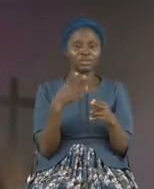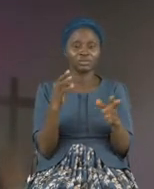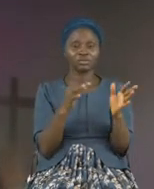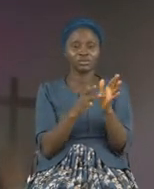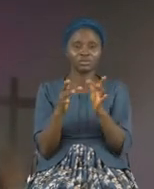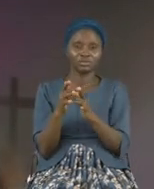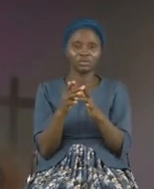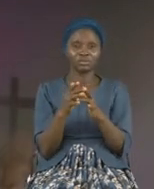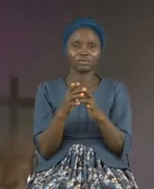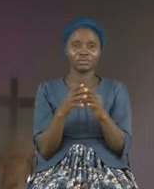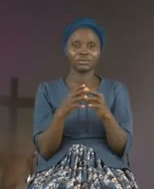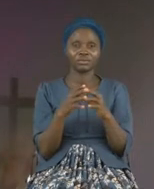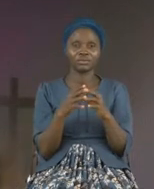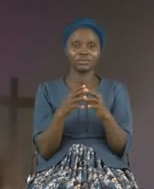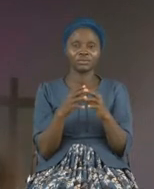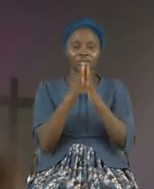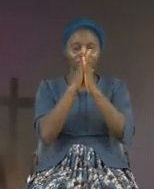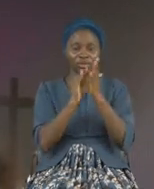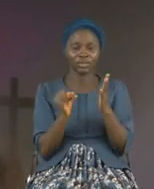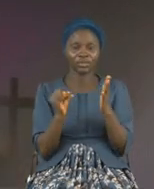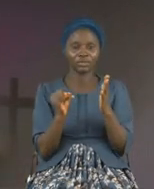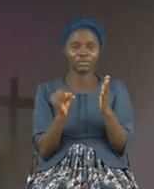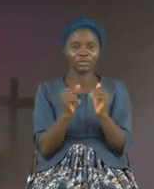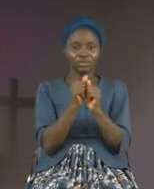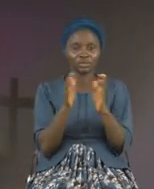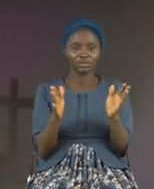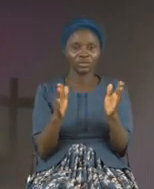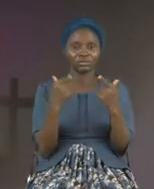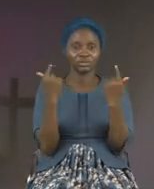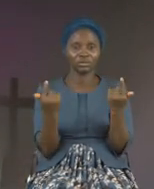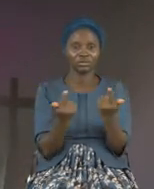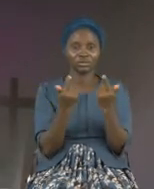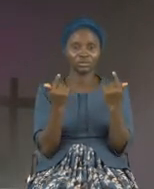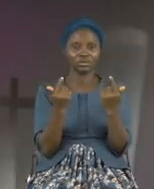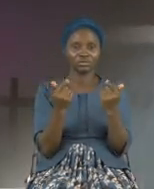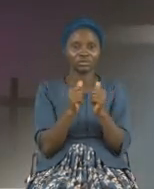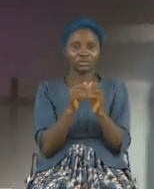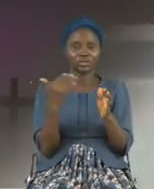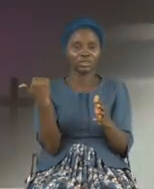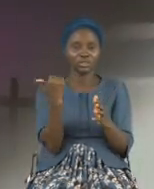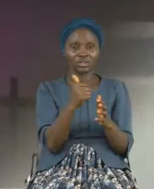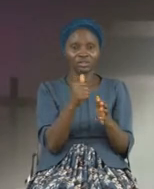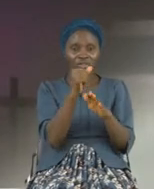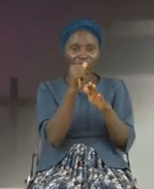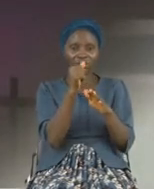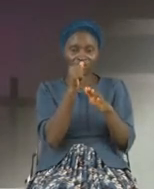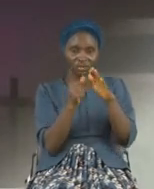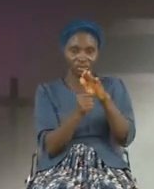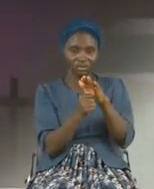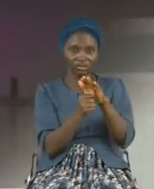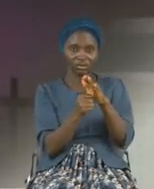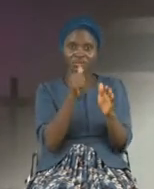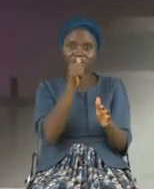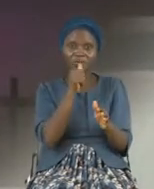Jesus. Praying without any secret sin. There